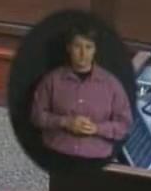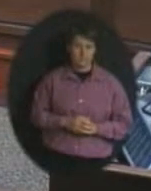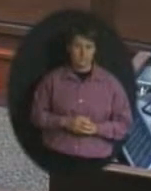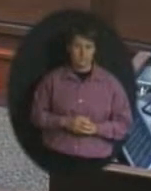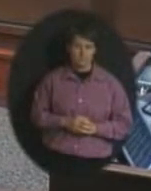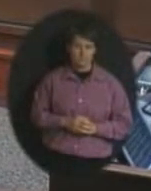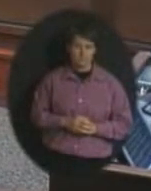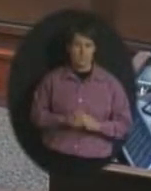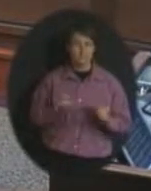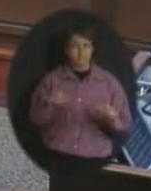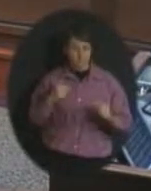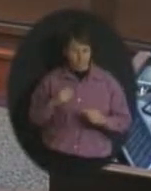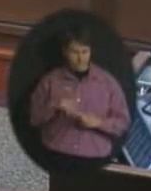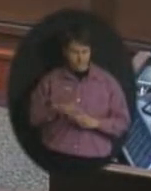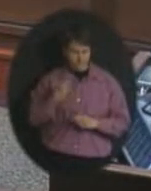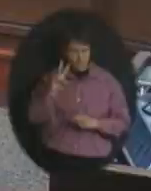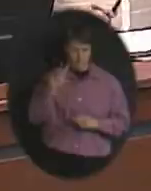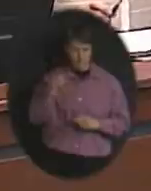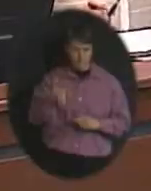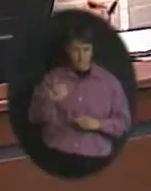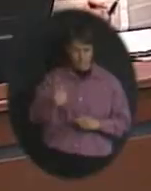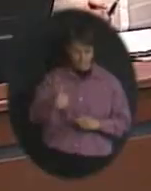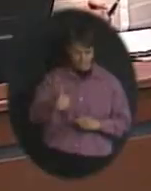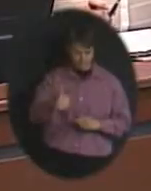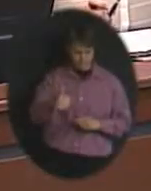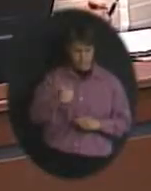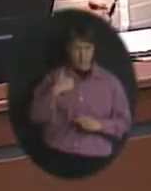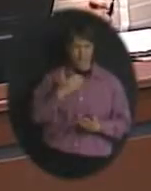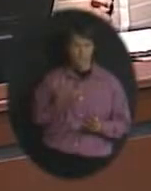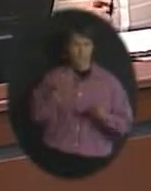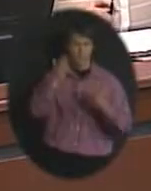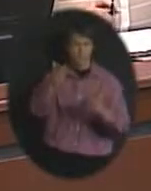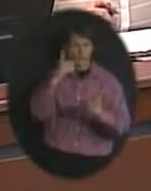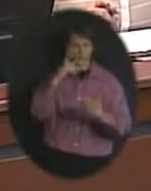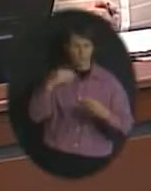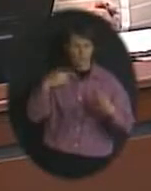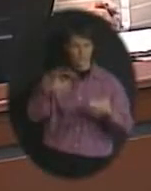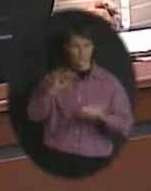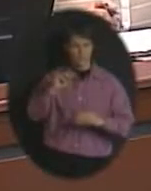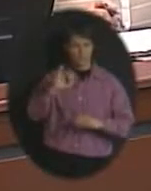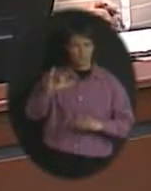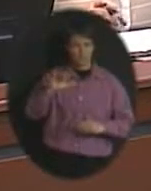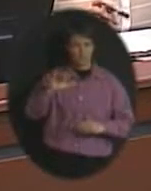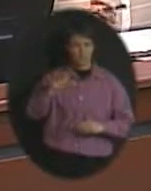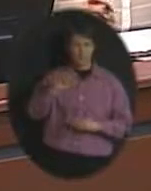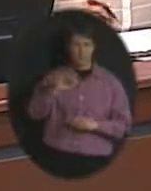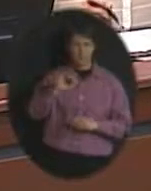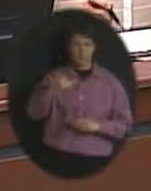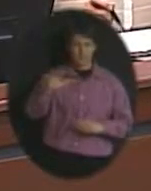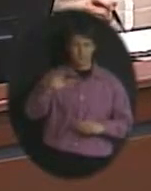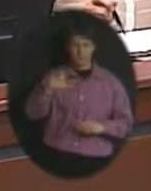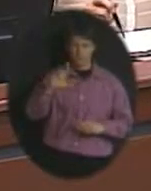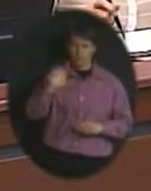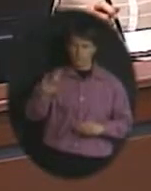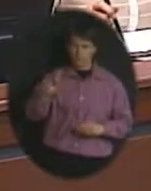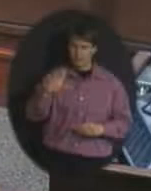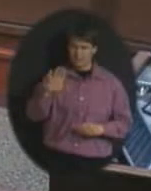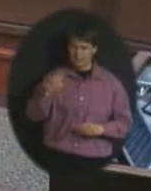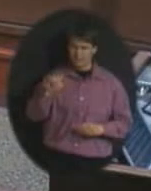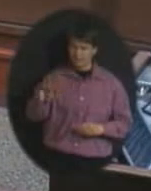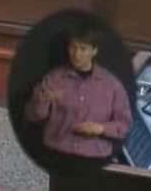Motion carries. 6.10, we have a proposal for the sale of Mill Creek Center. Comments or